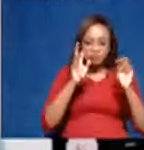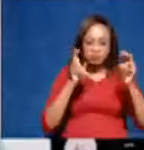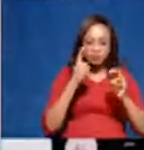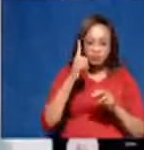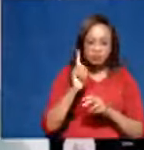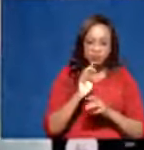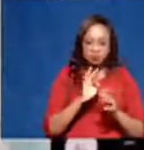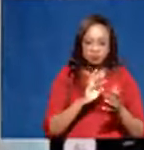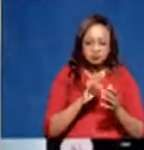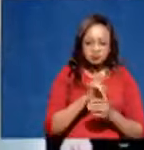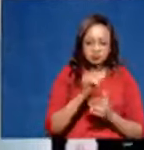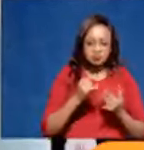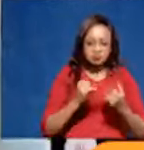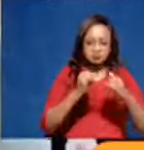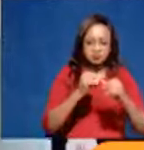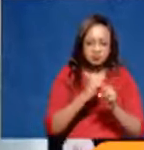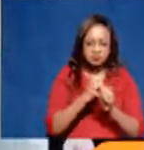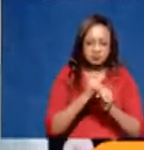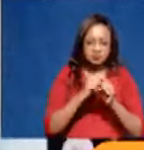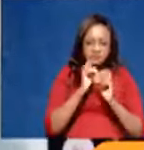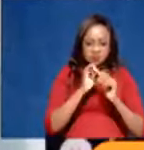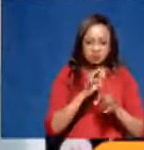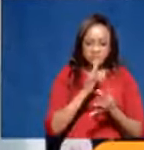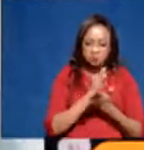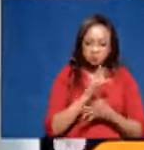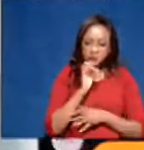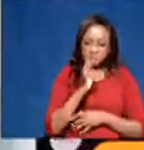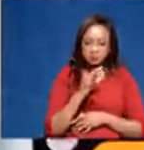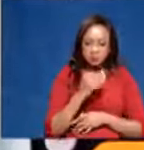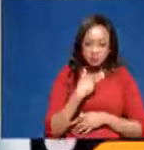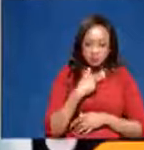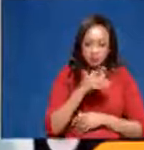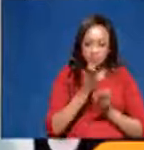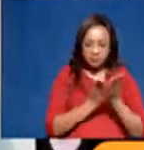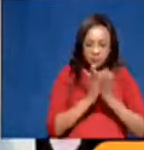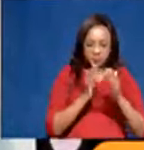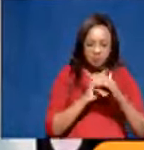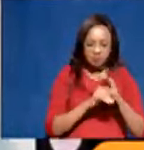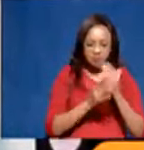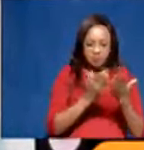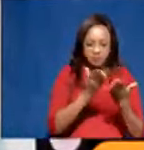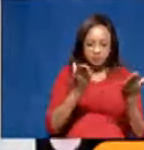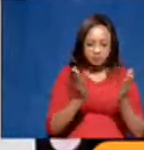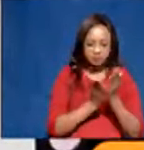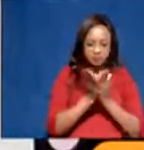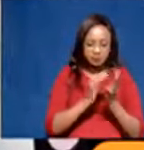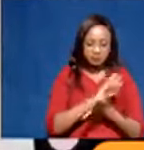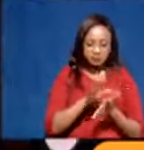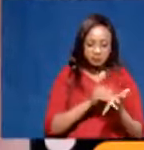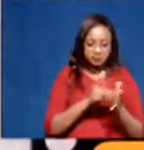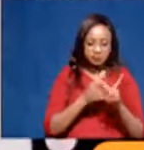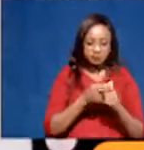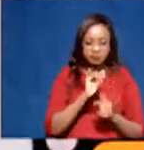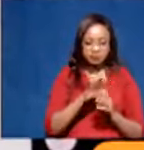call facilitation, and whether having this service done in Huduma centers would become